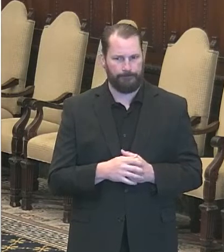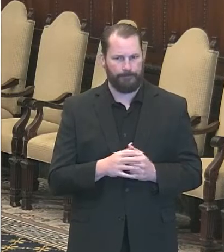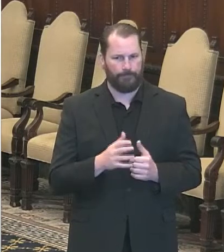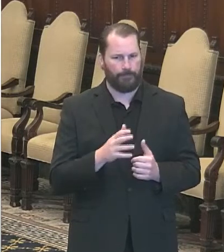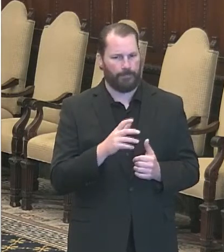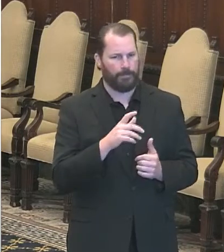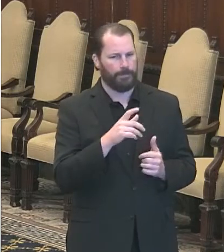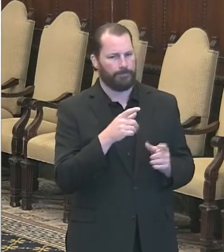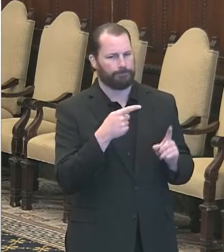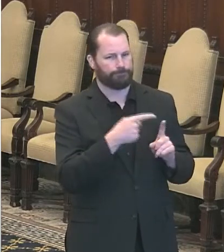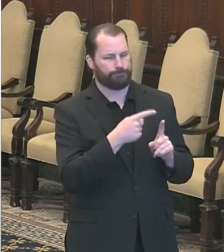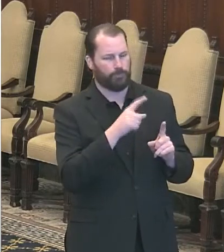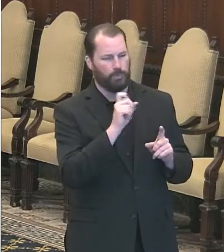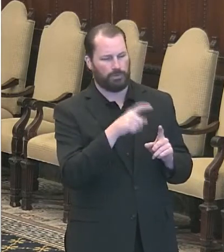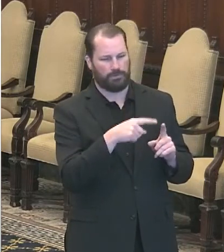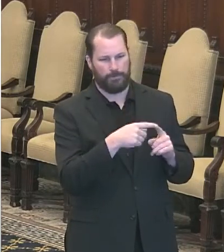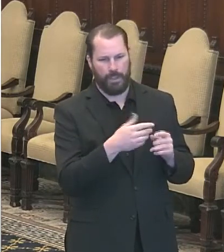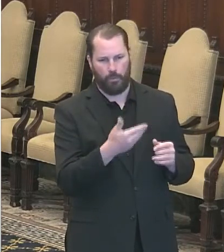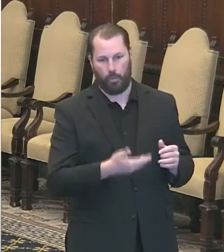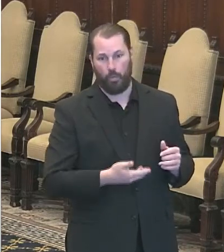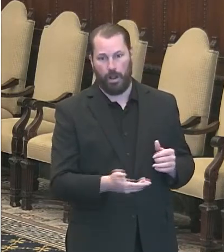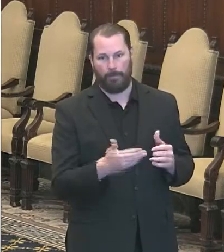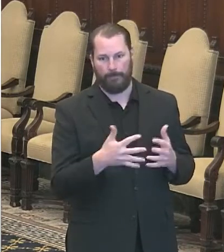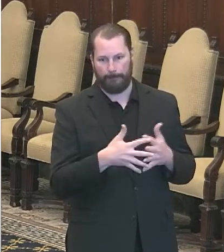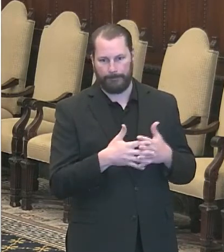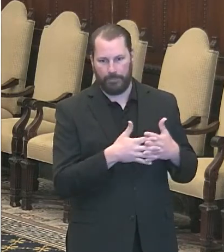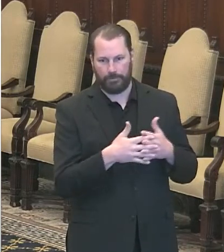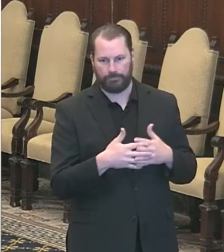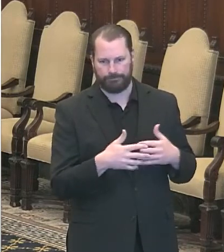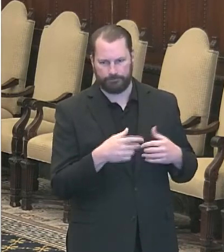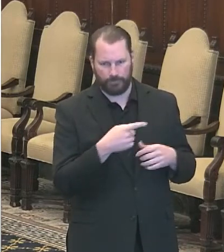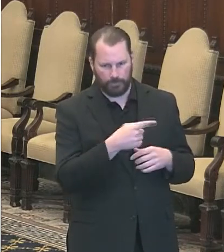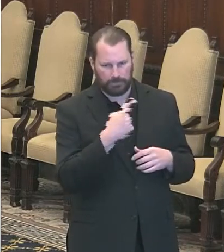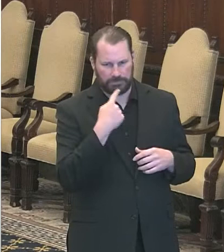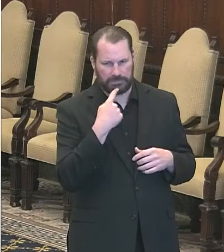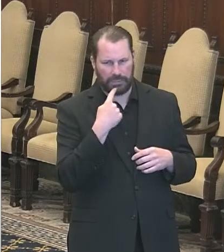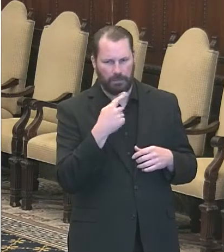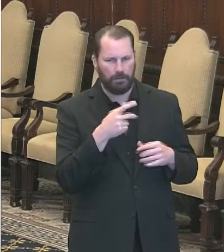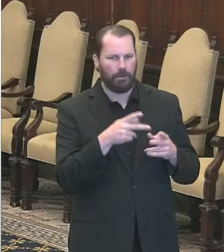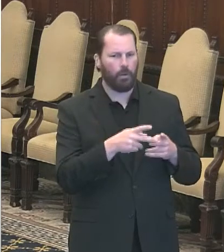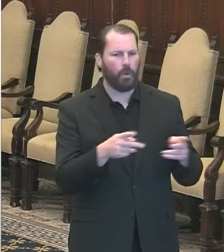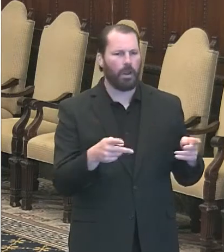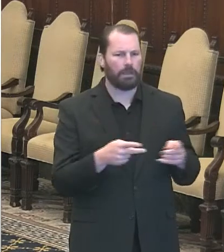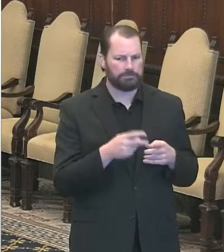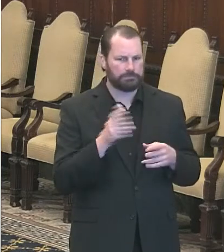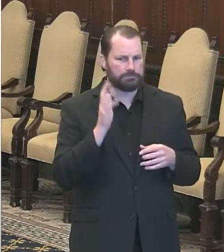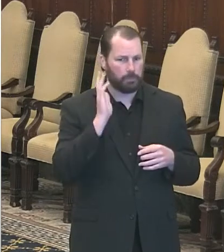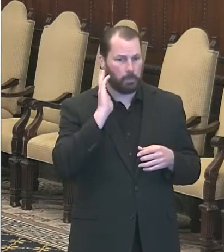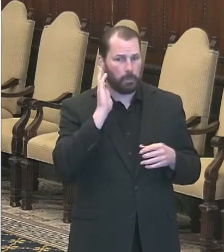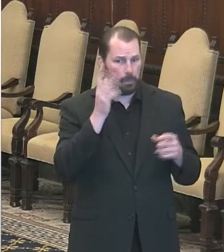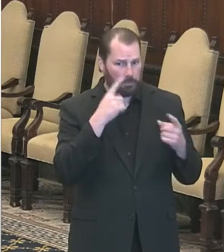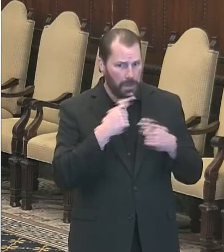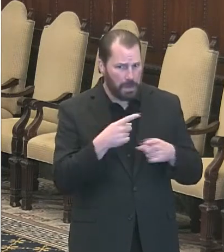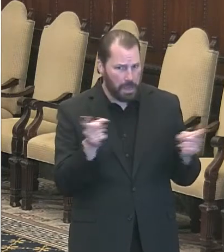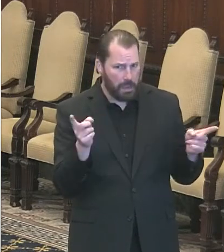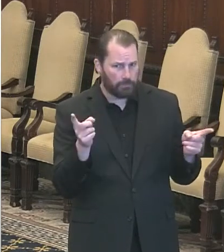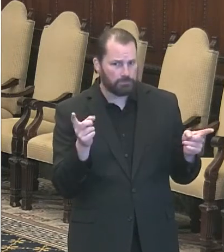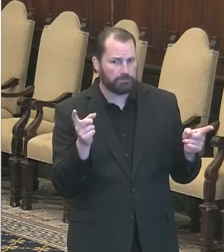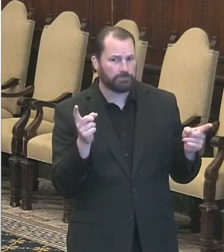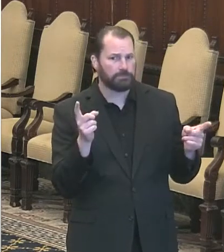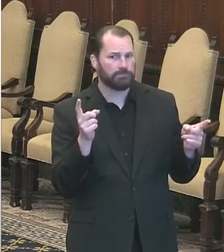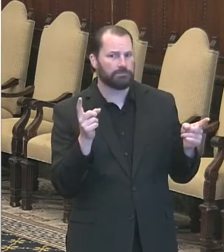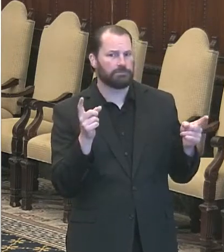Welcome America. So you said a location will be announced at some time, but people would not be able to